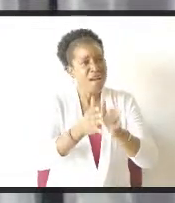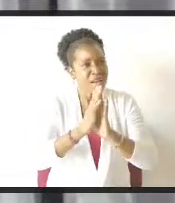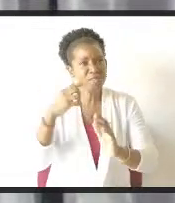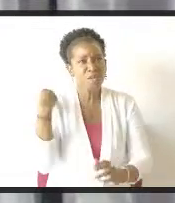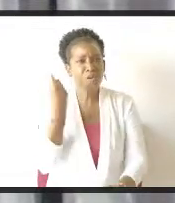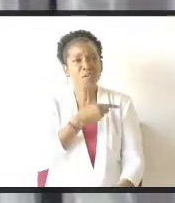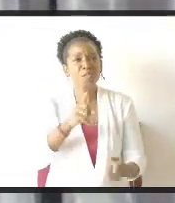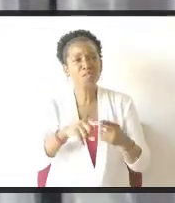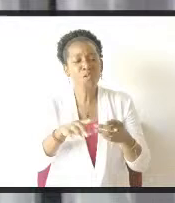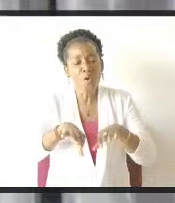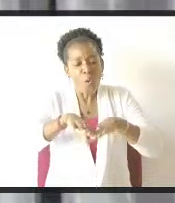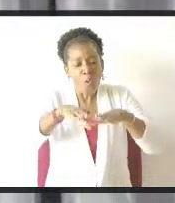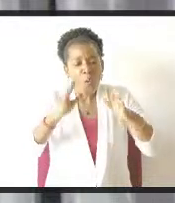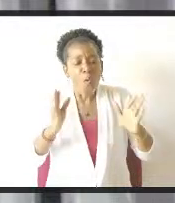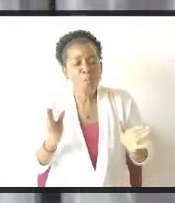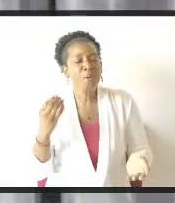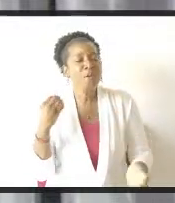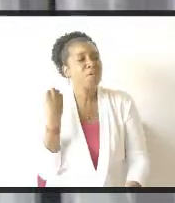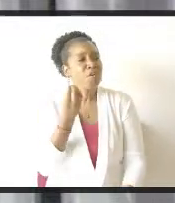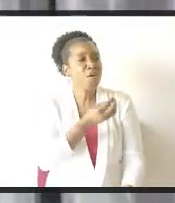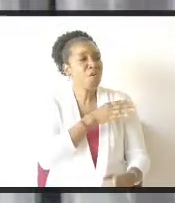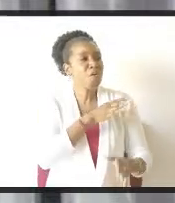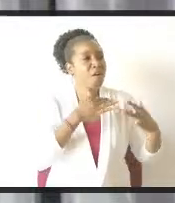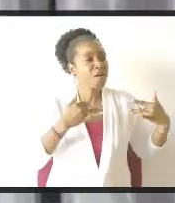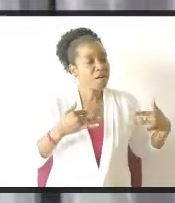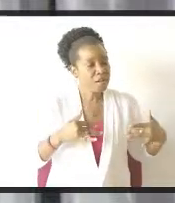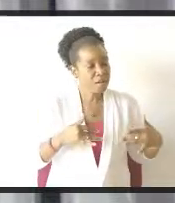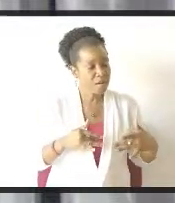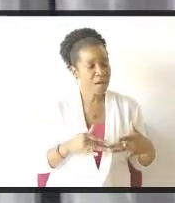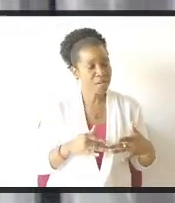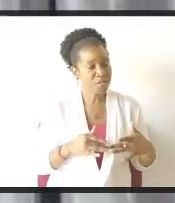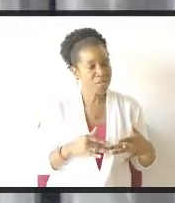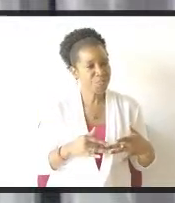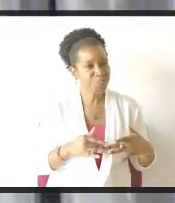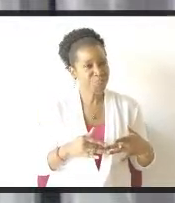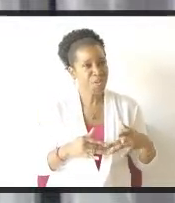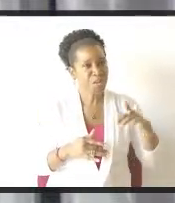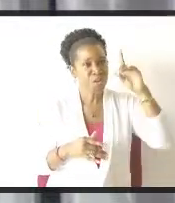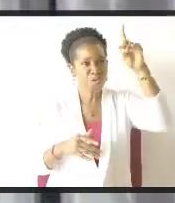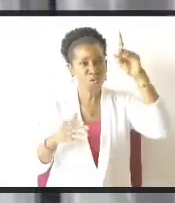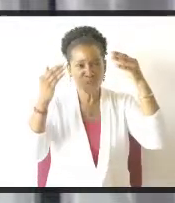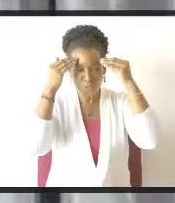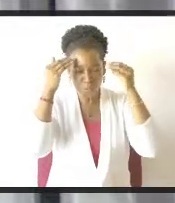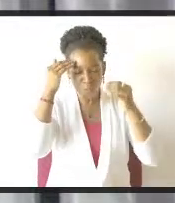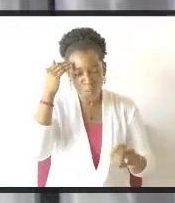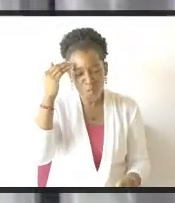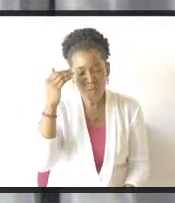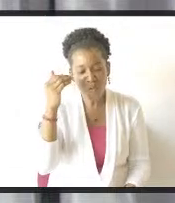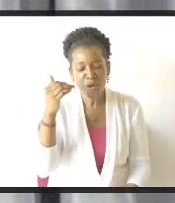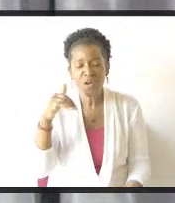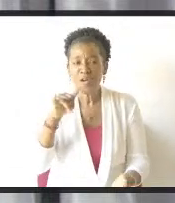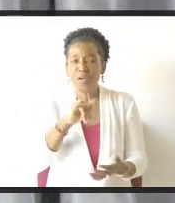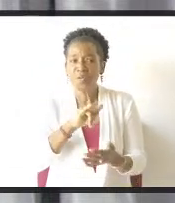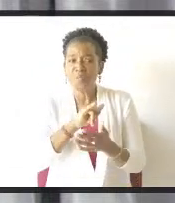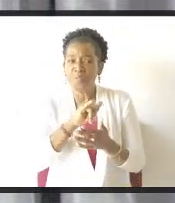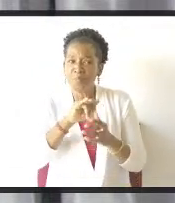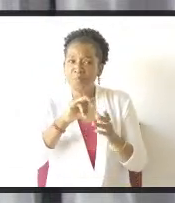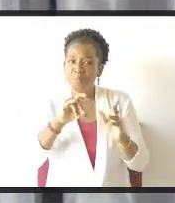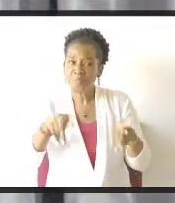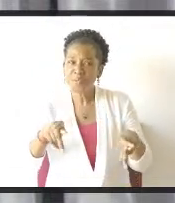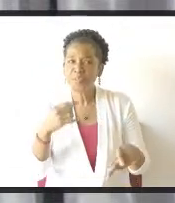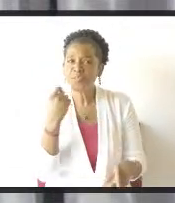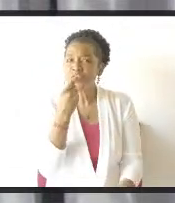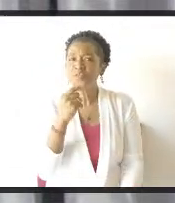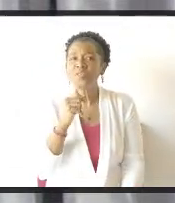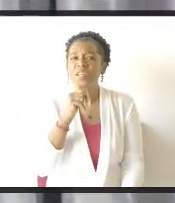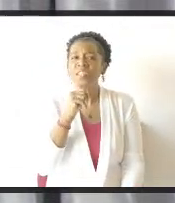You know those of us who are saved, and You know those who are not, who are on their way to hell, and many of them could end up in hell before this week is